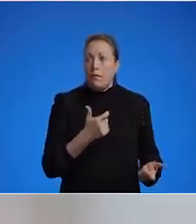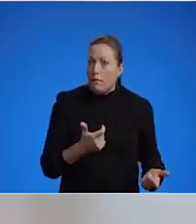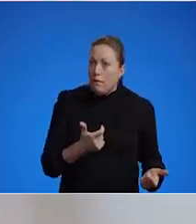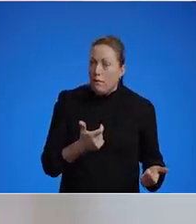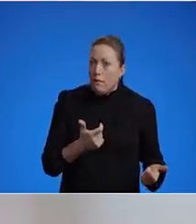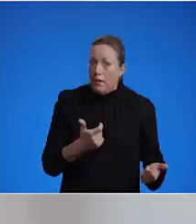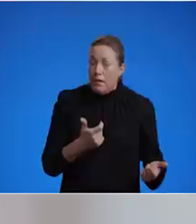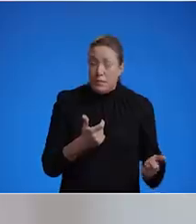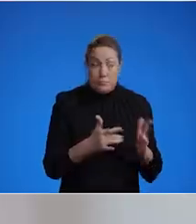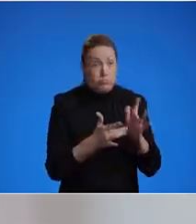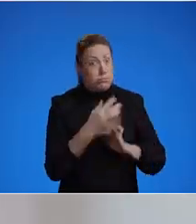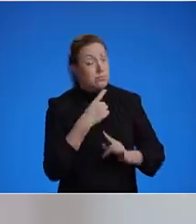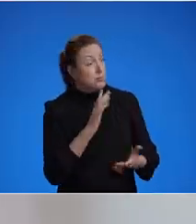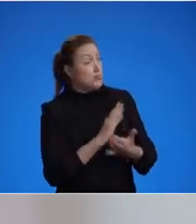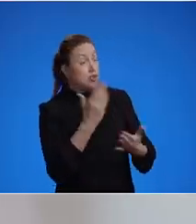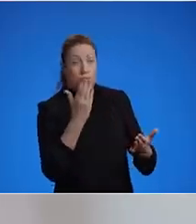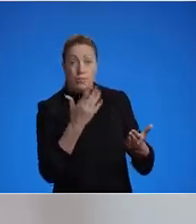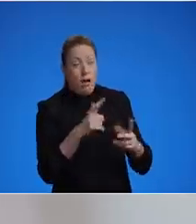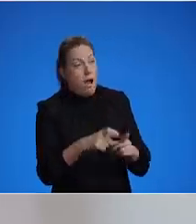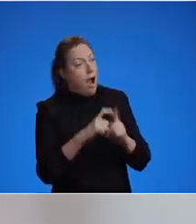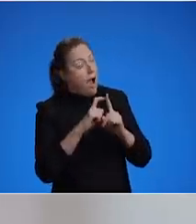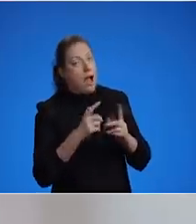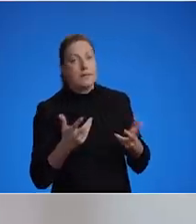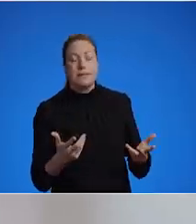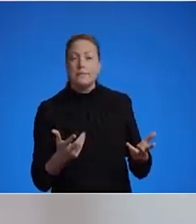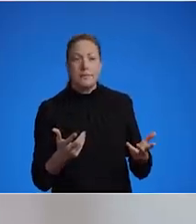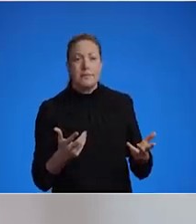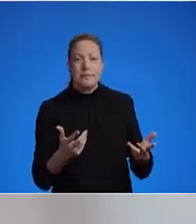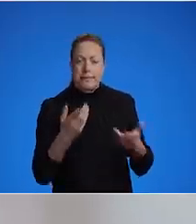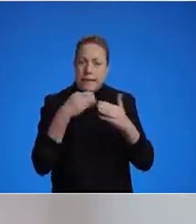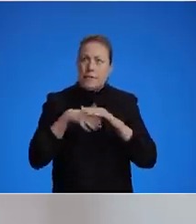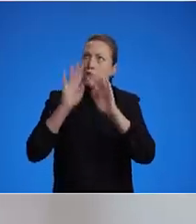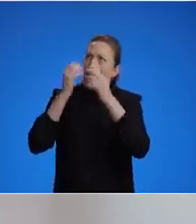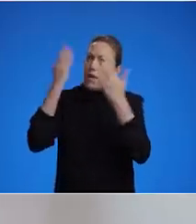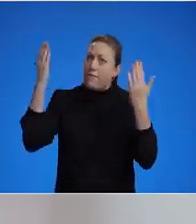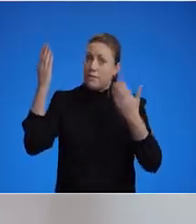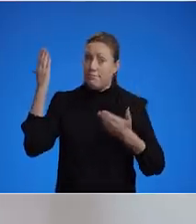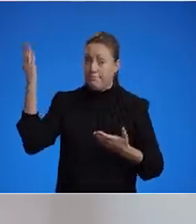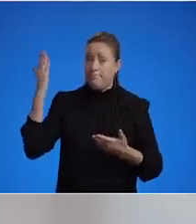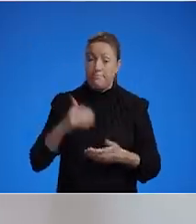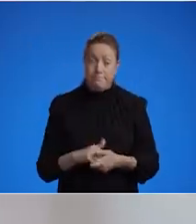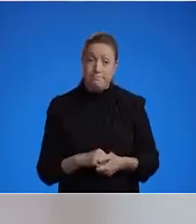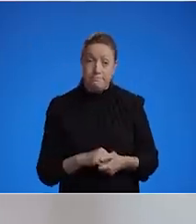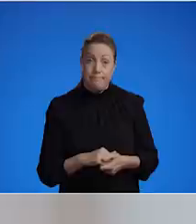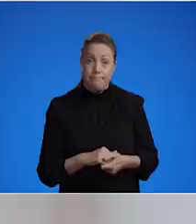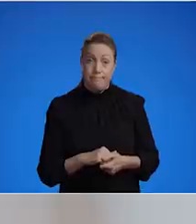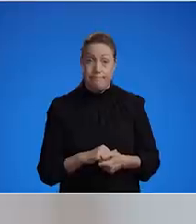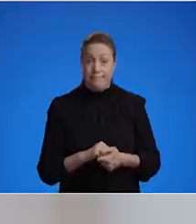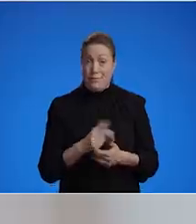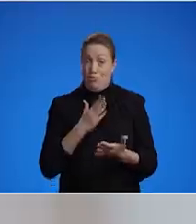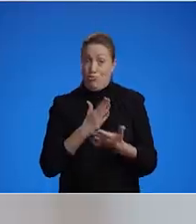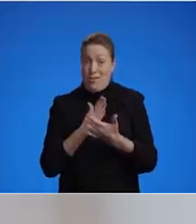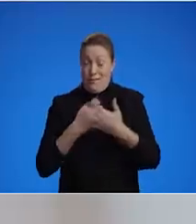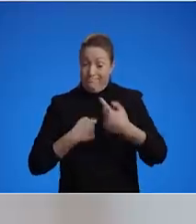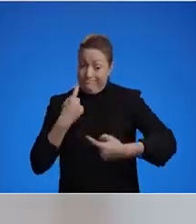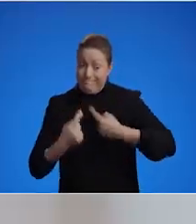insisted, My children, he said to them, How hard it is to enter the kingdom of God. It